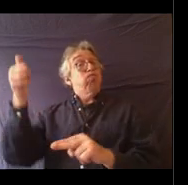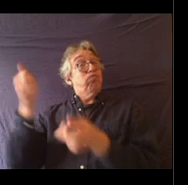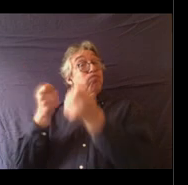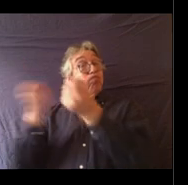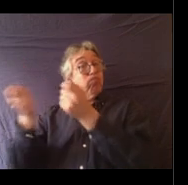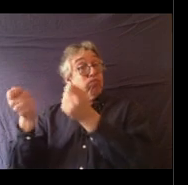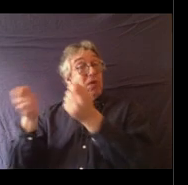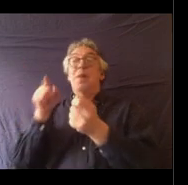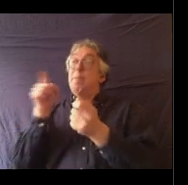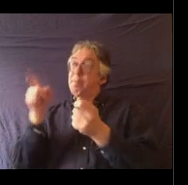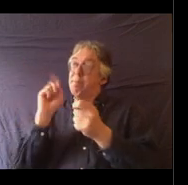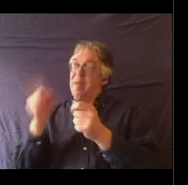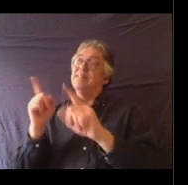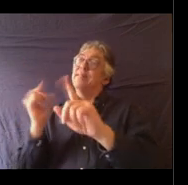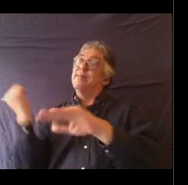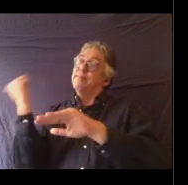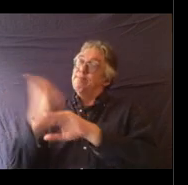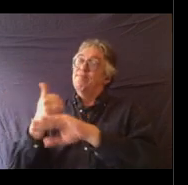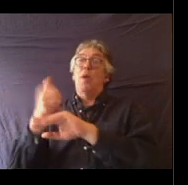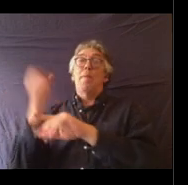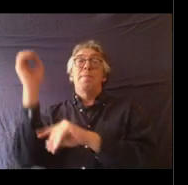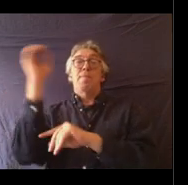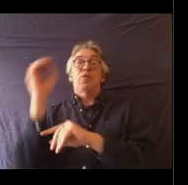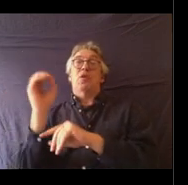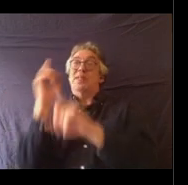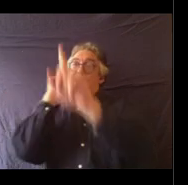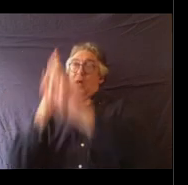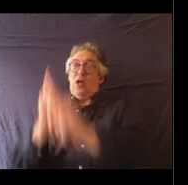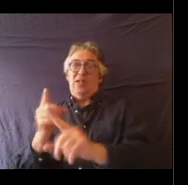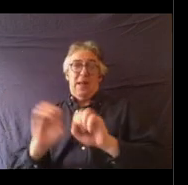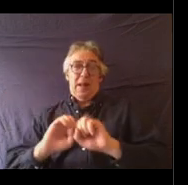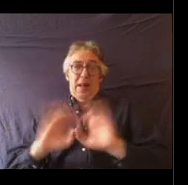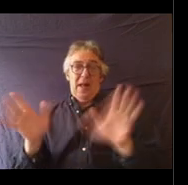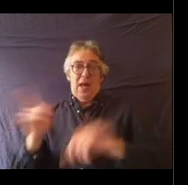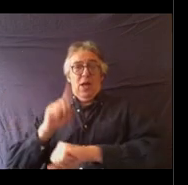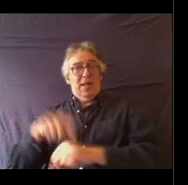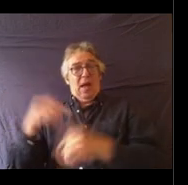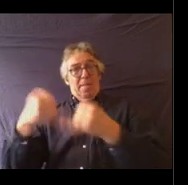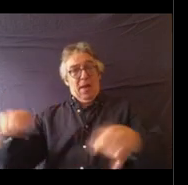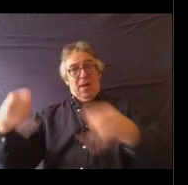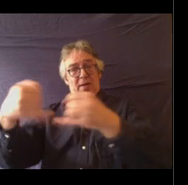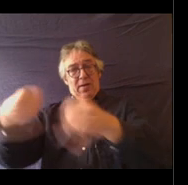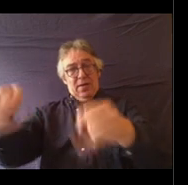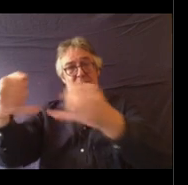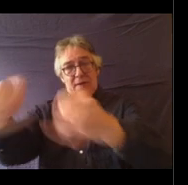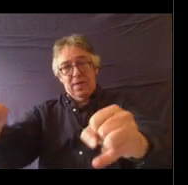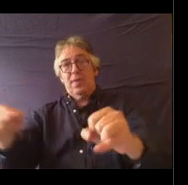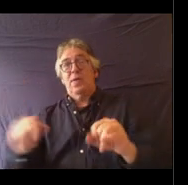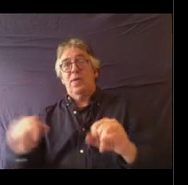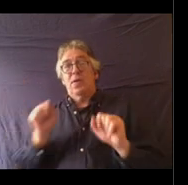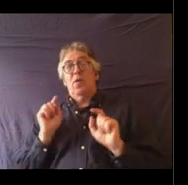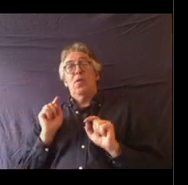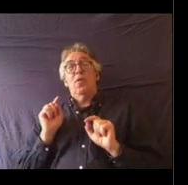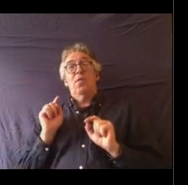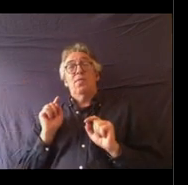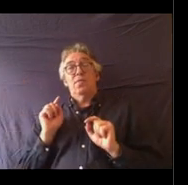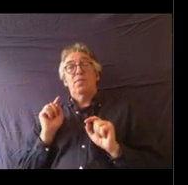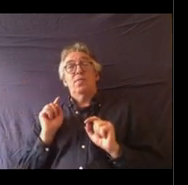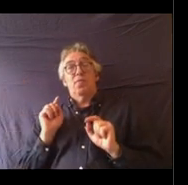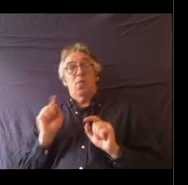these targets, these quantitative targets, with clear timelines for all these or the relevant